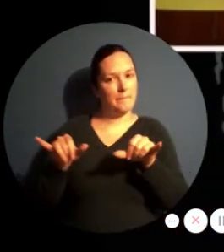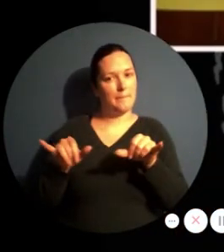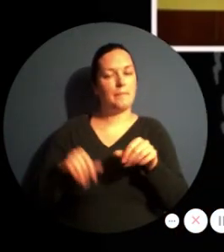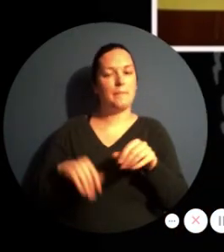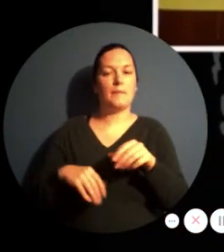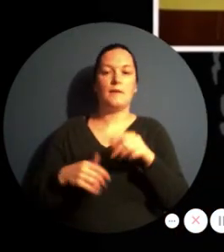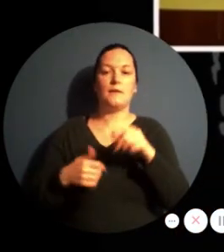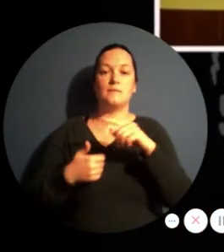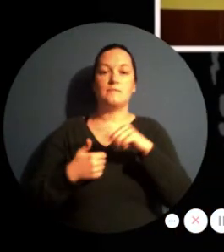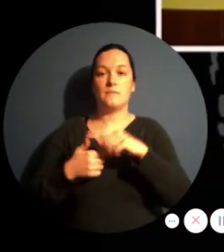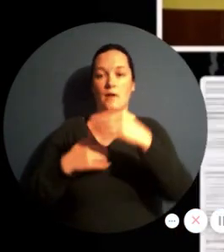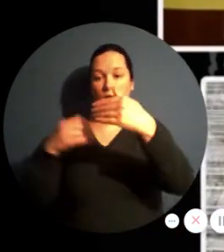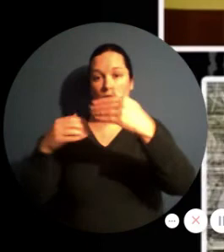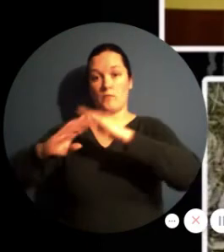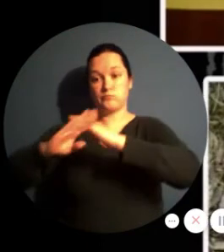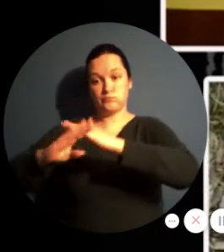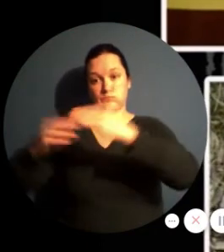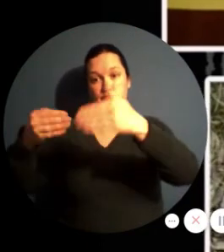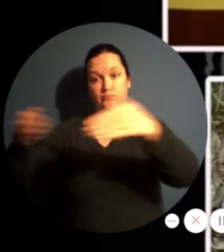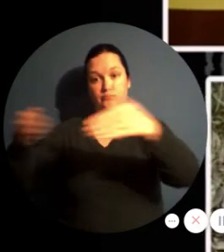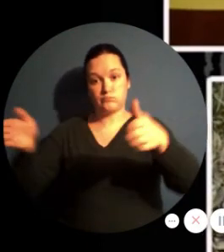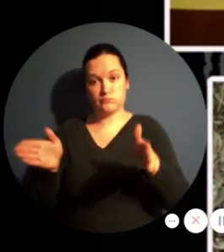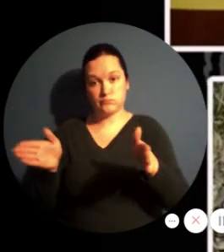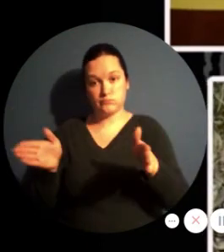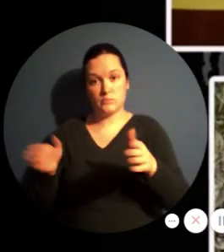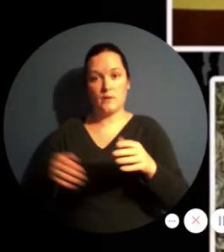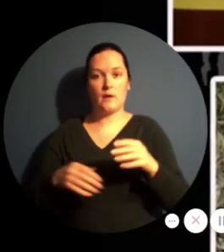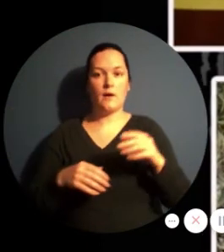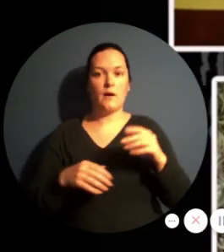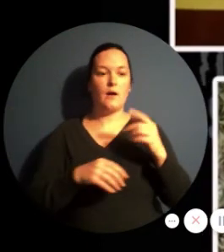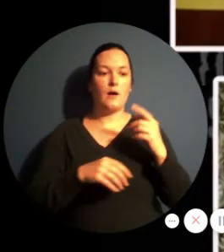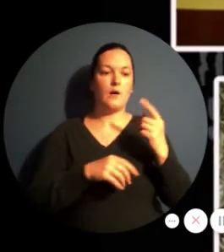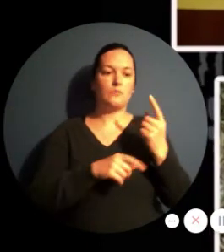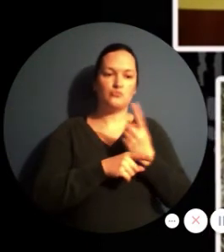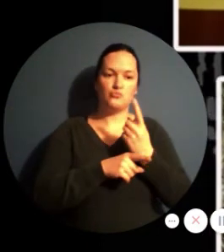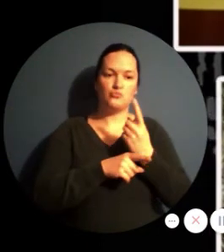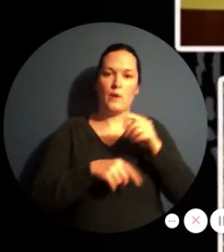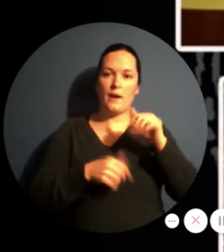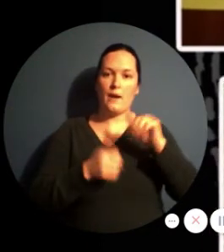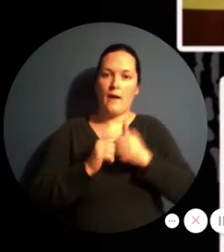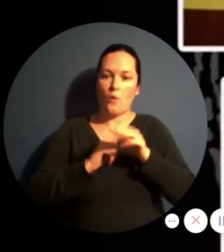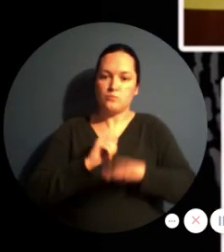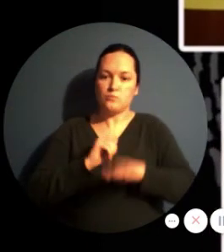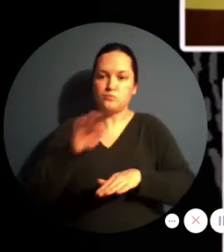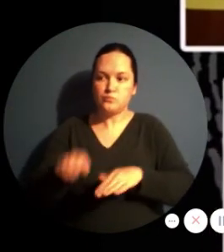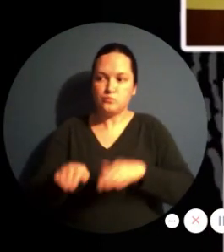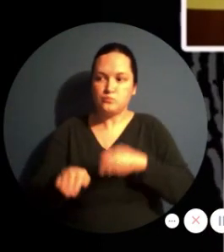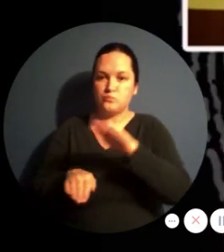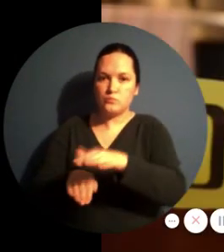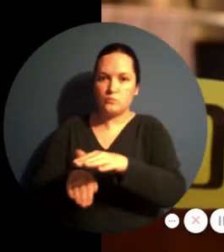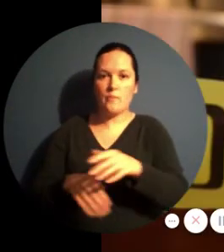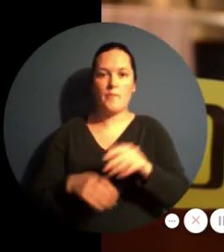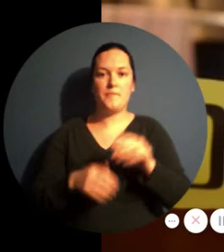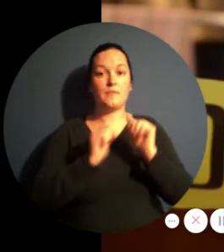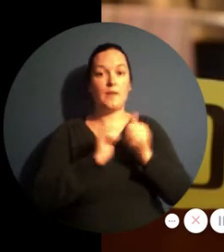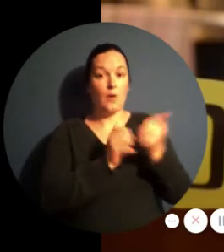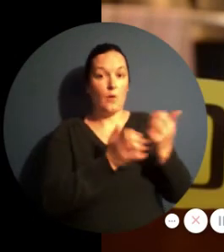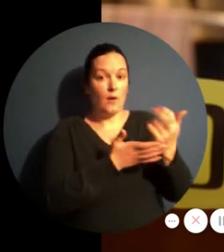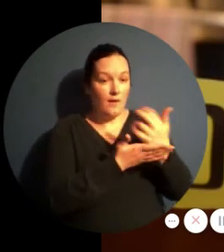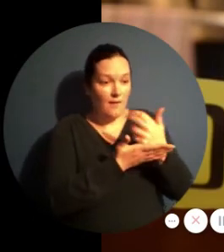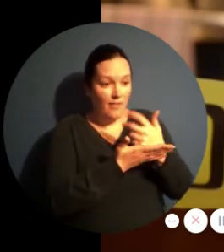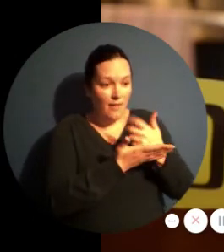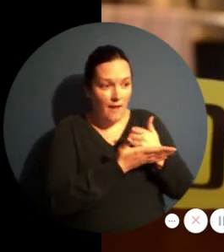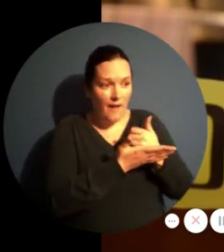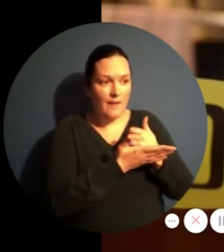including cordons, common approach paths, and the systematic recovery and collection of evidence.